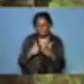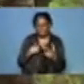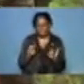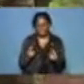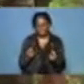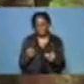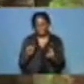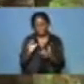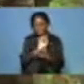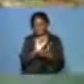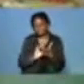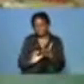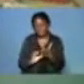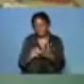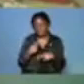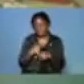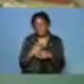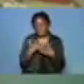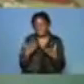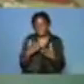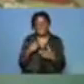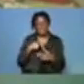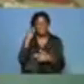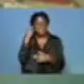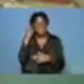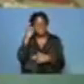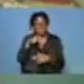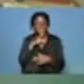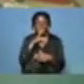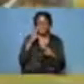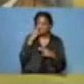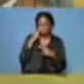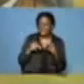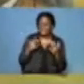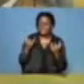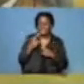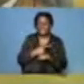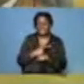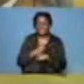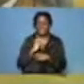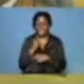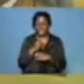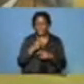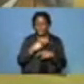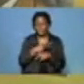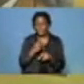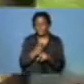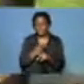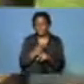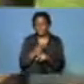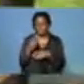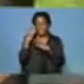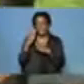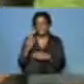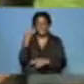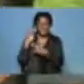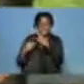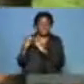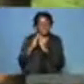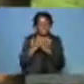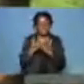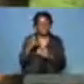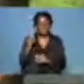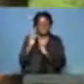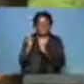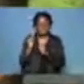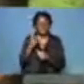they have other artisans out here, I think it should be fun today. The product we're showcasing today are Bahamian history coloring books and Junk Canoe coloring books. We think as we approach